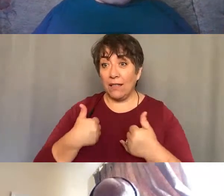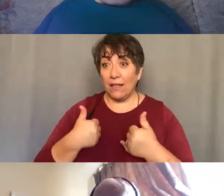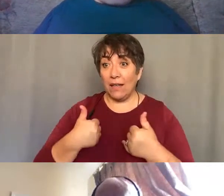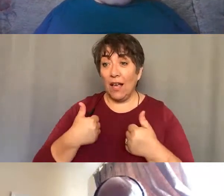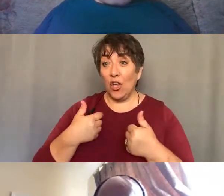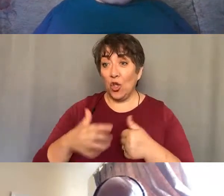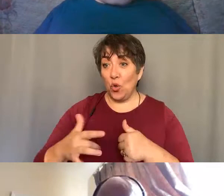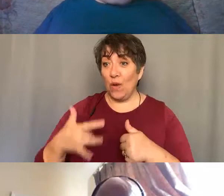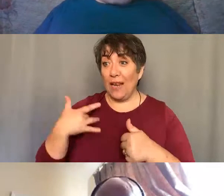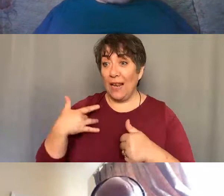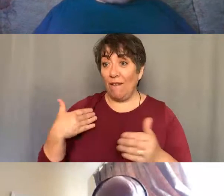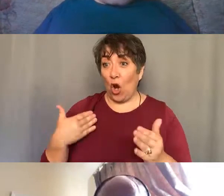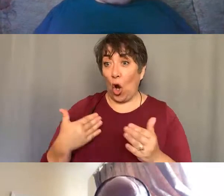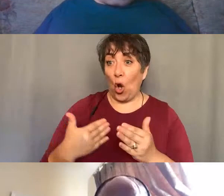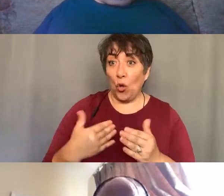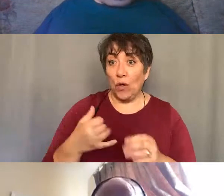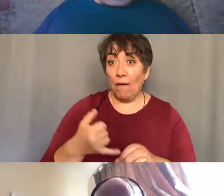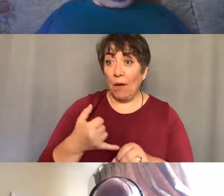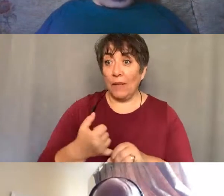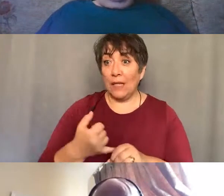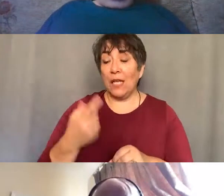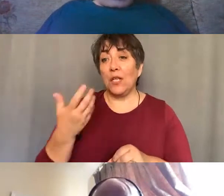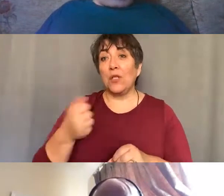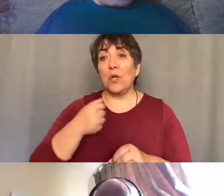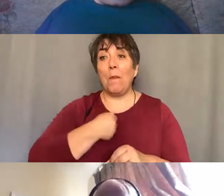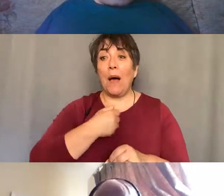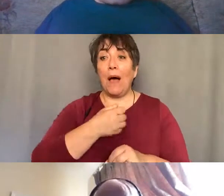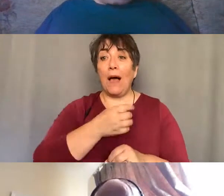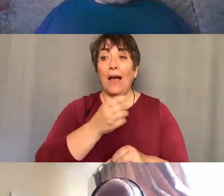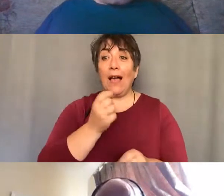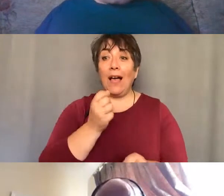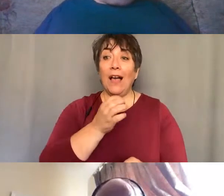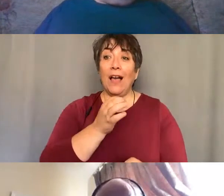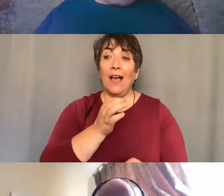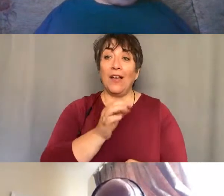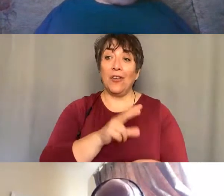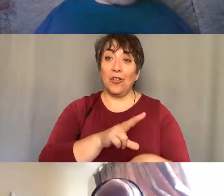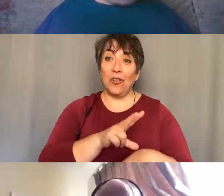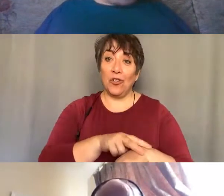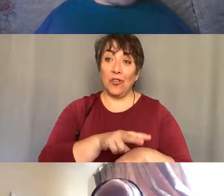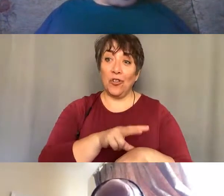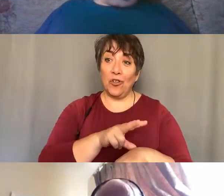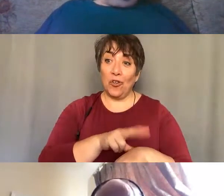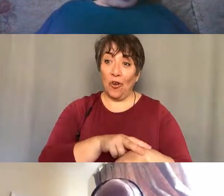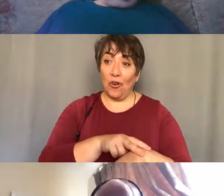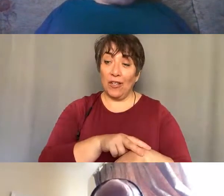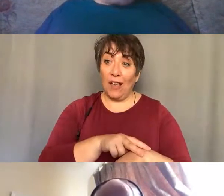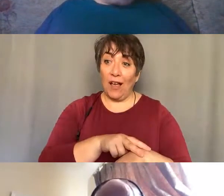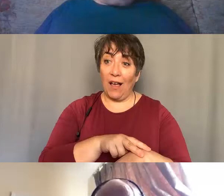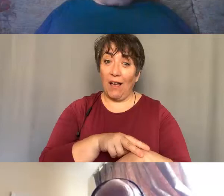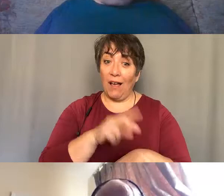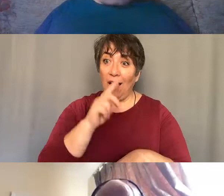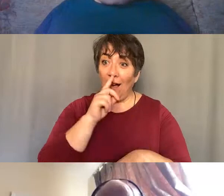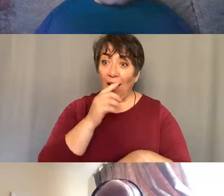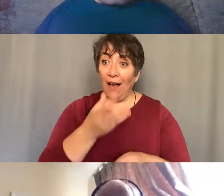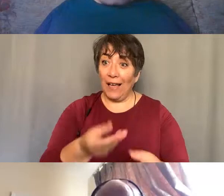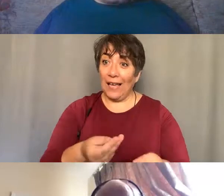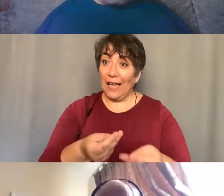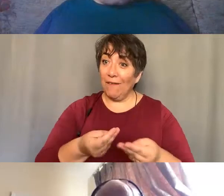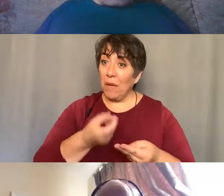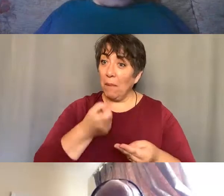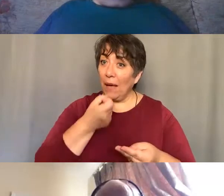with your prescription in hand, and if Boots is closed or your local pharmacy is closed, you've got to find a way of getting